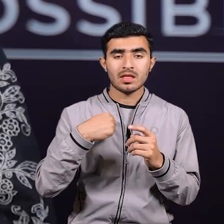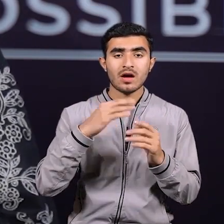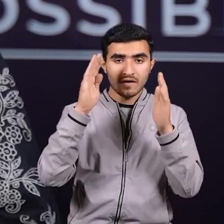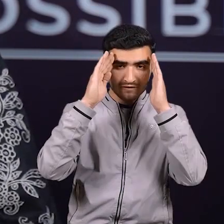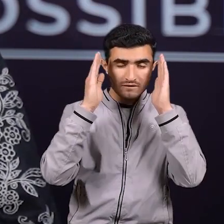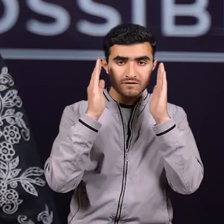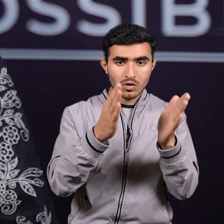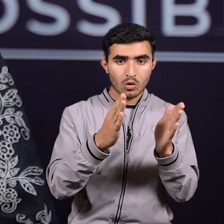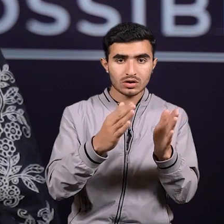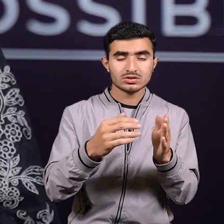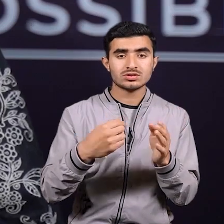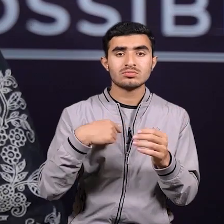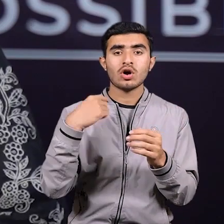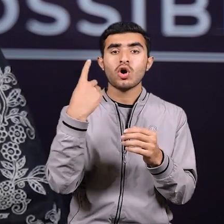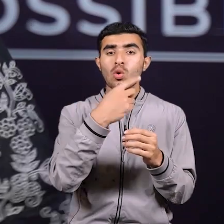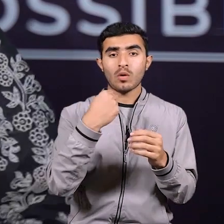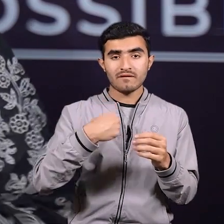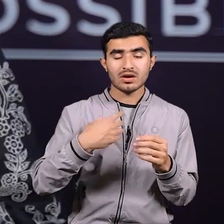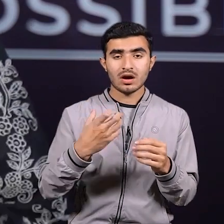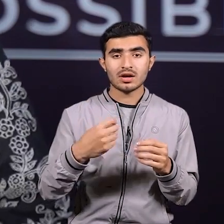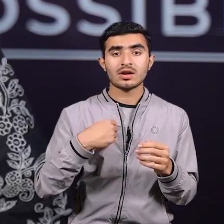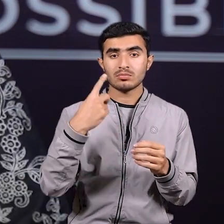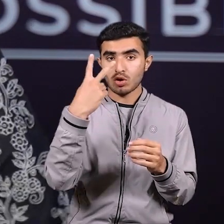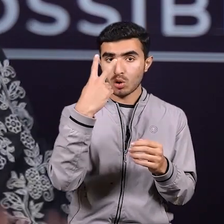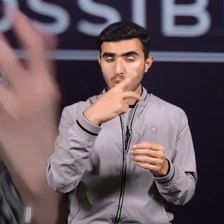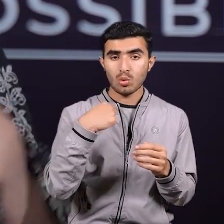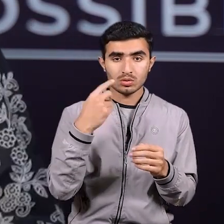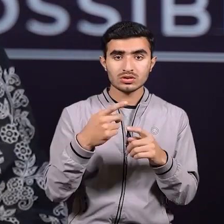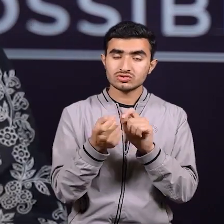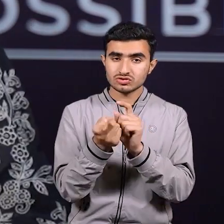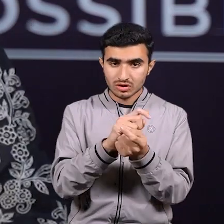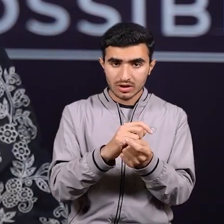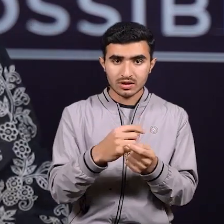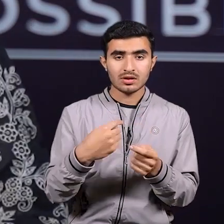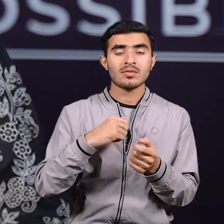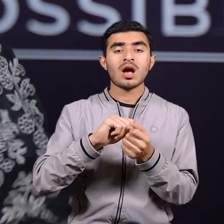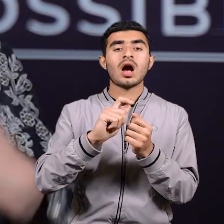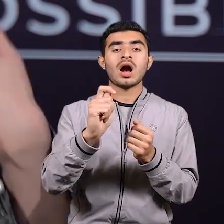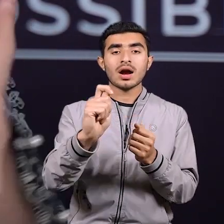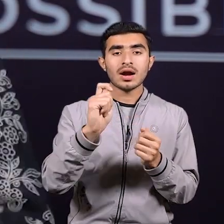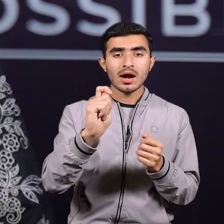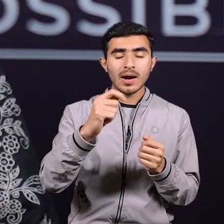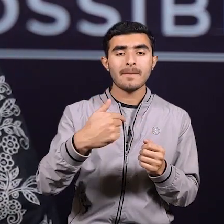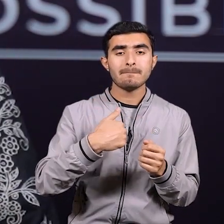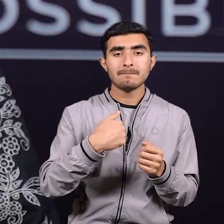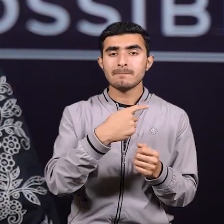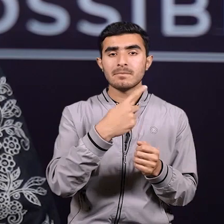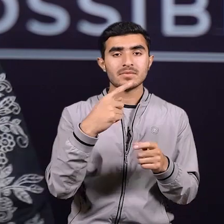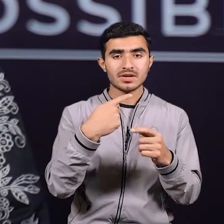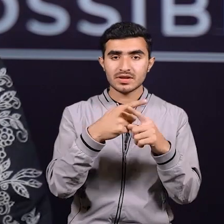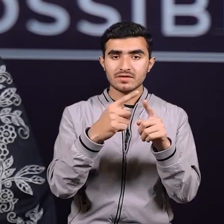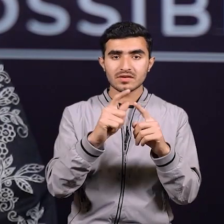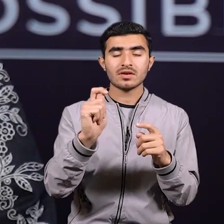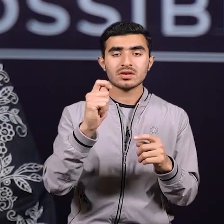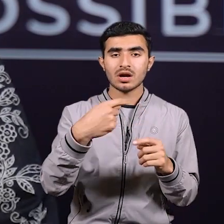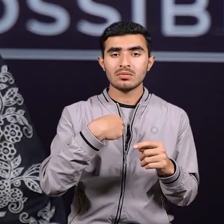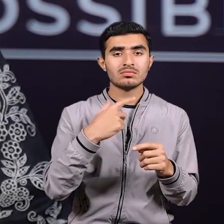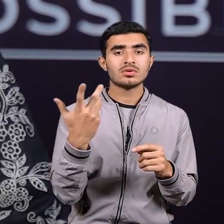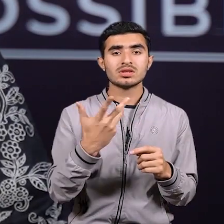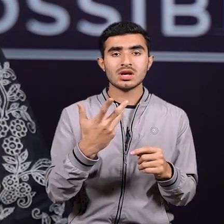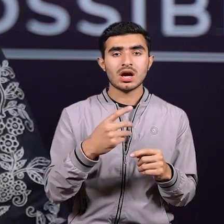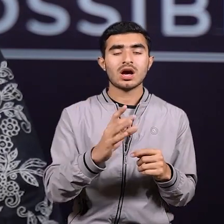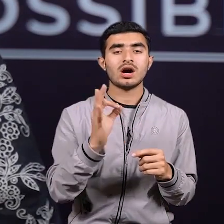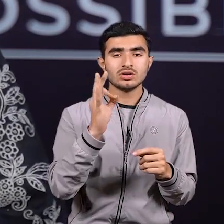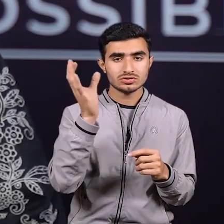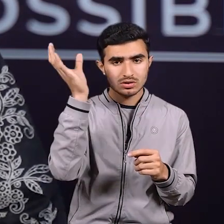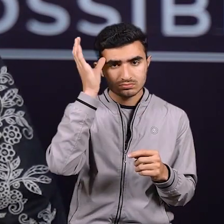the focus of who we are needs to shift from the way we look to what we contribute to society. We need